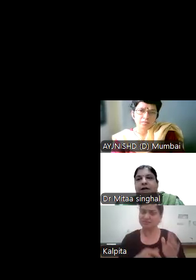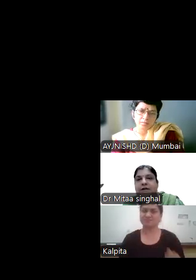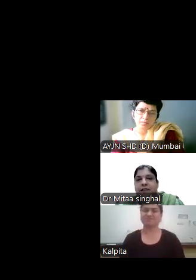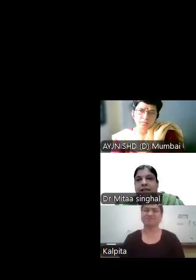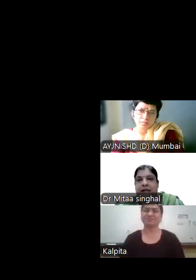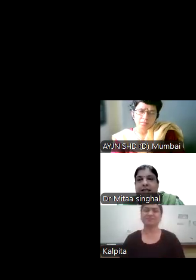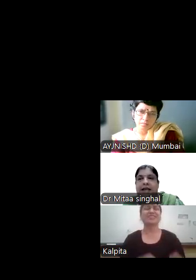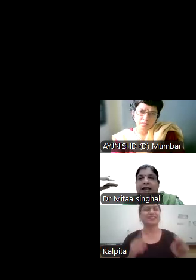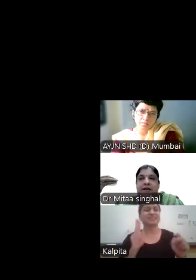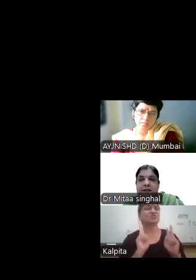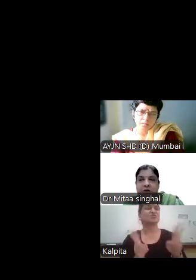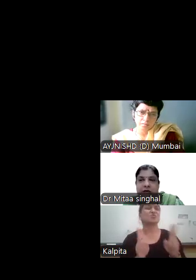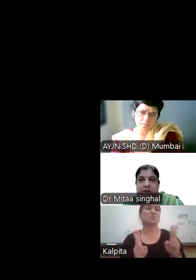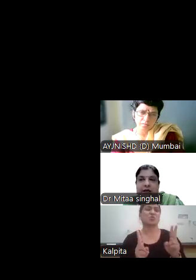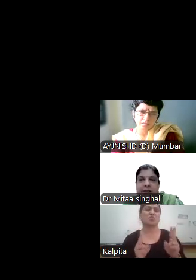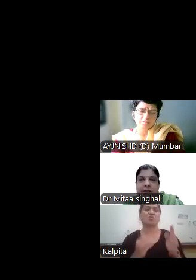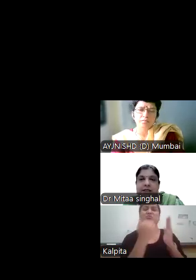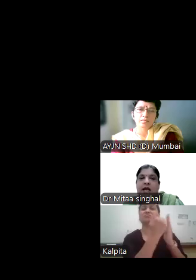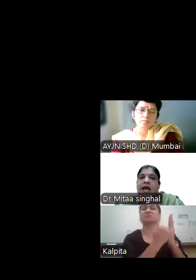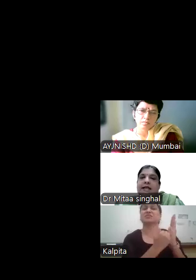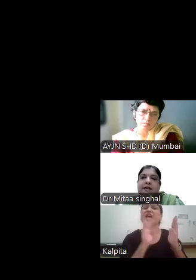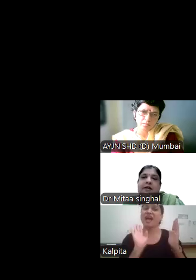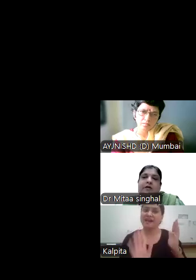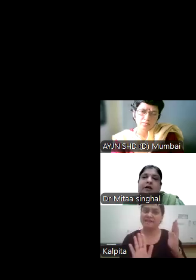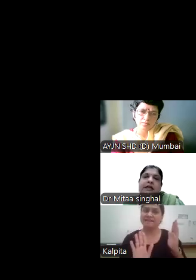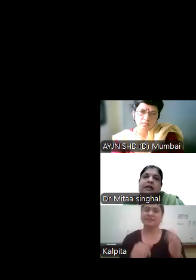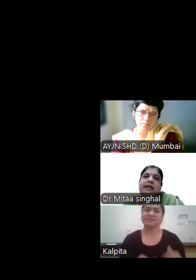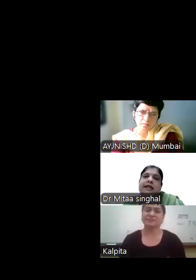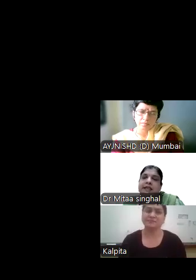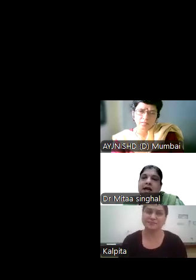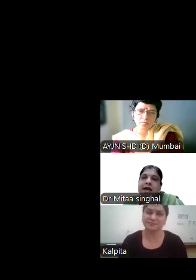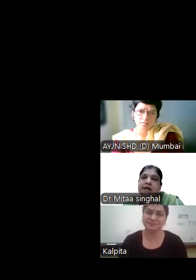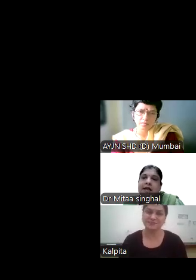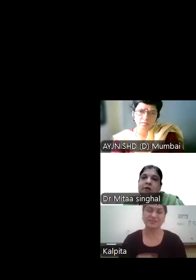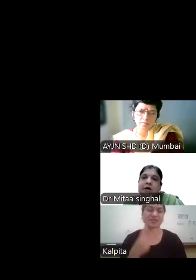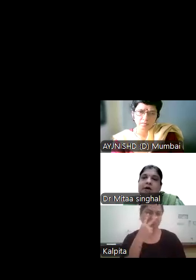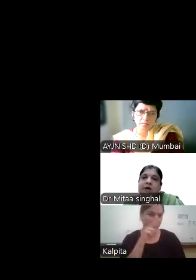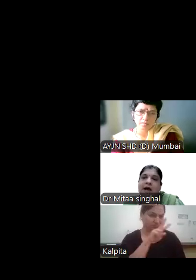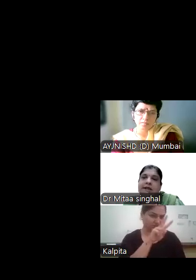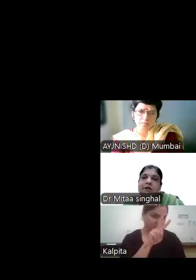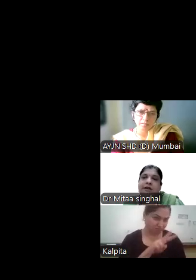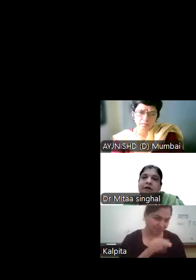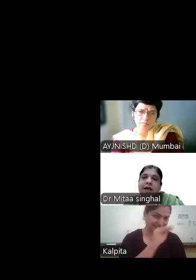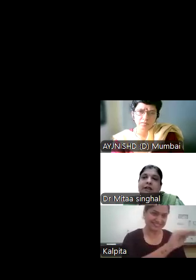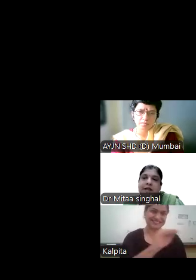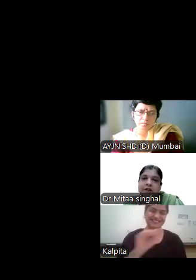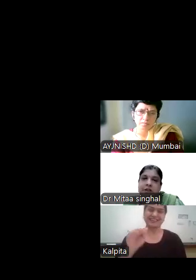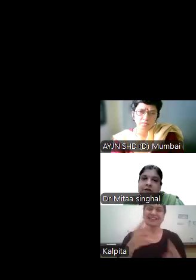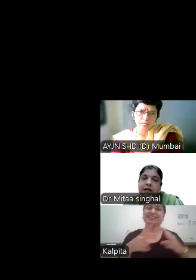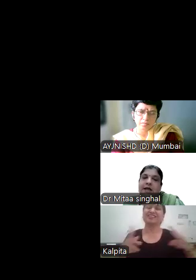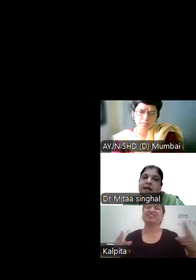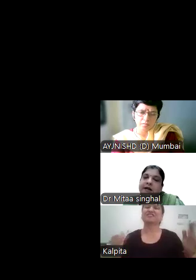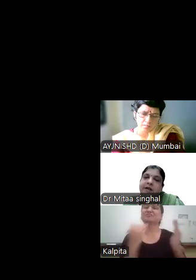We have different scales like Denver's developmental scales, etc. for screening the child, like what were the milestones and when were they